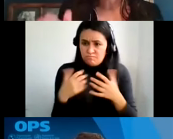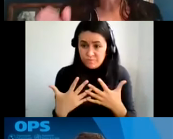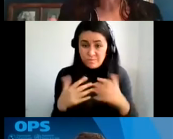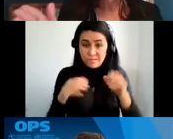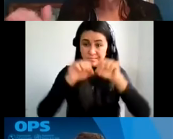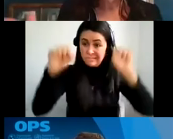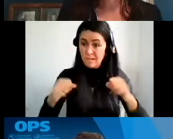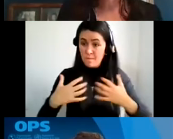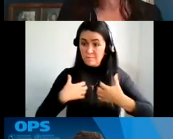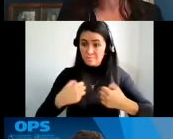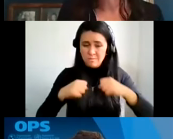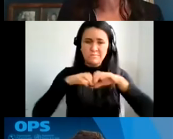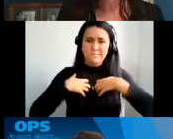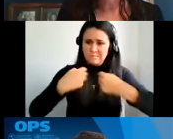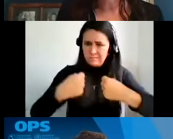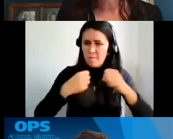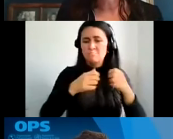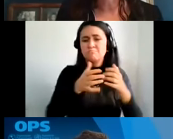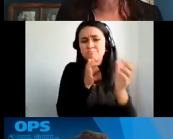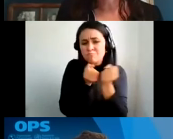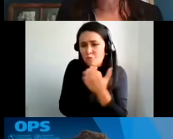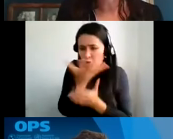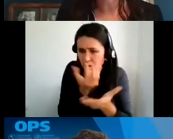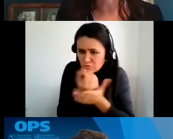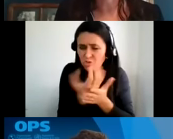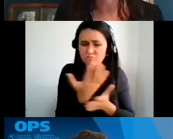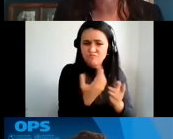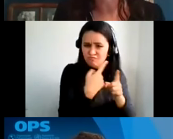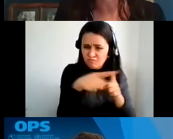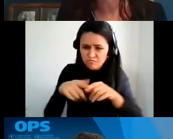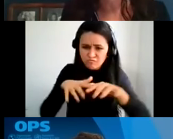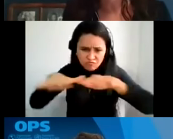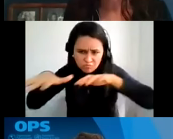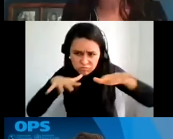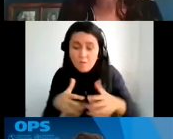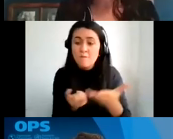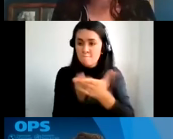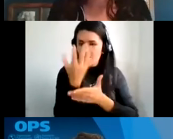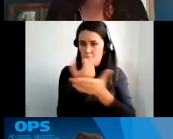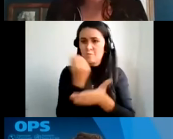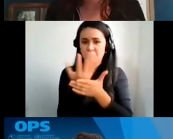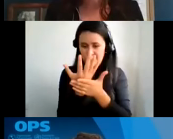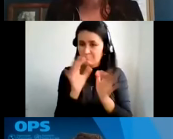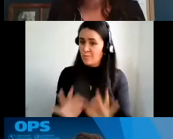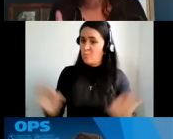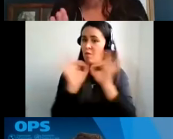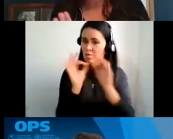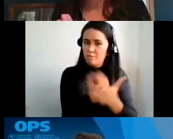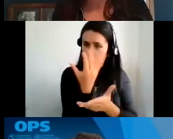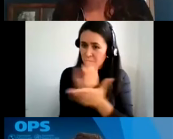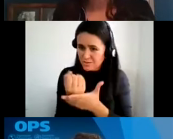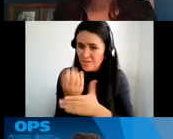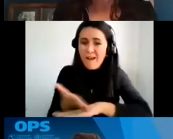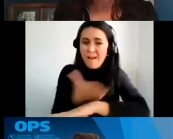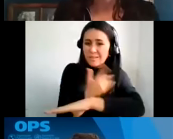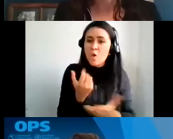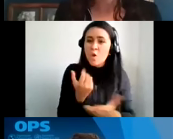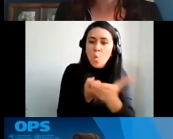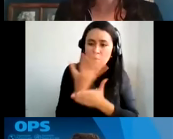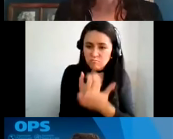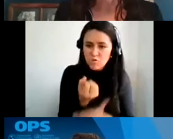we strengthen our information systems, we can also start to include different types of information. As I was stating